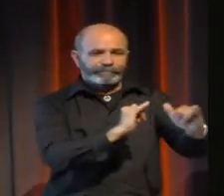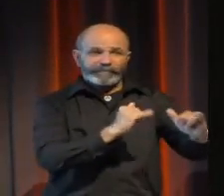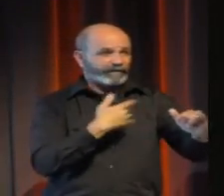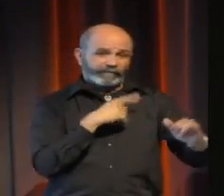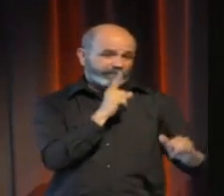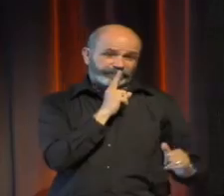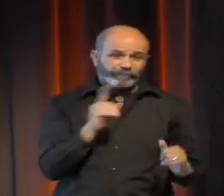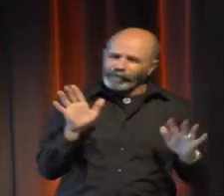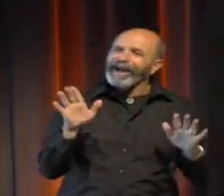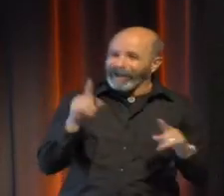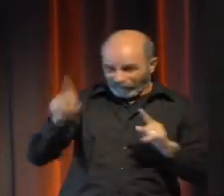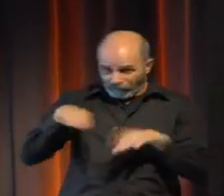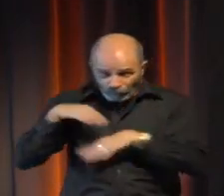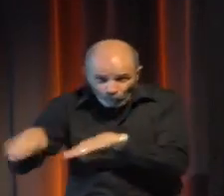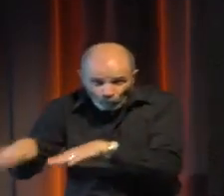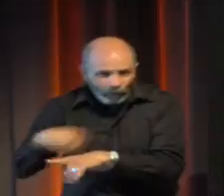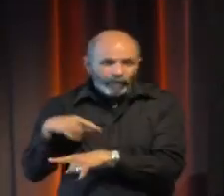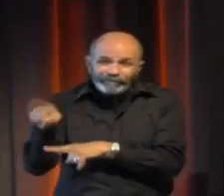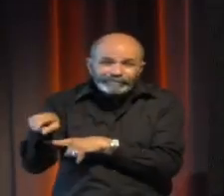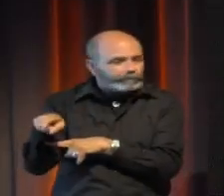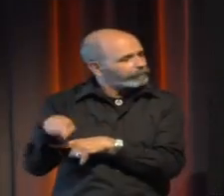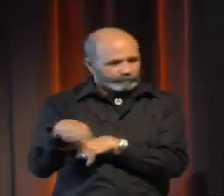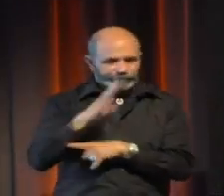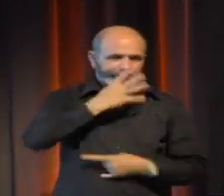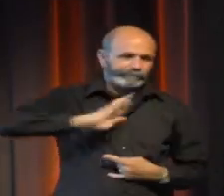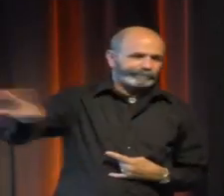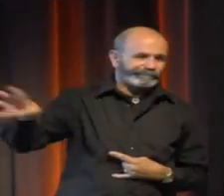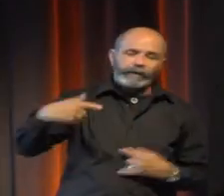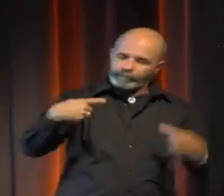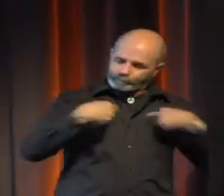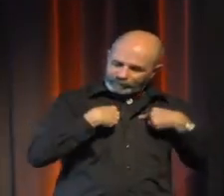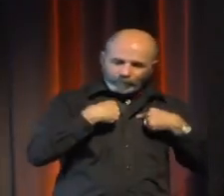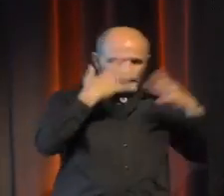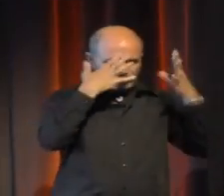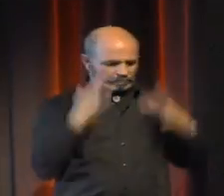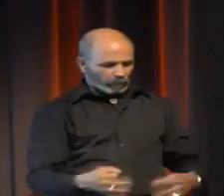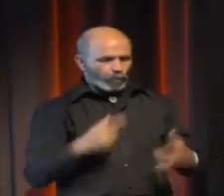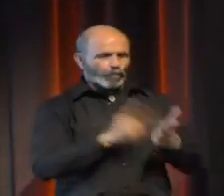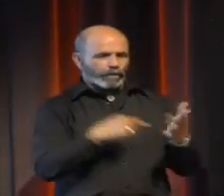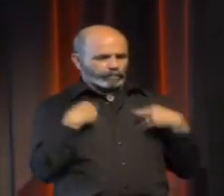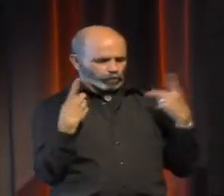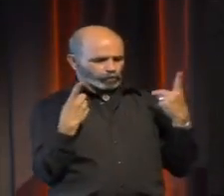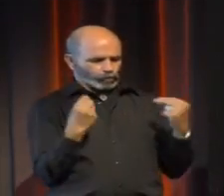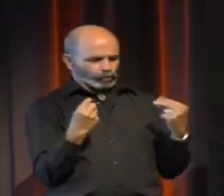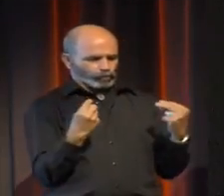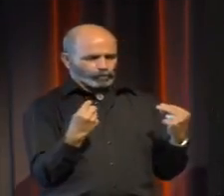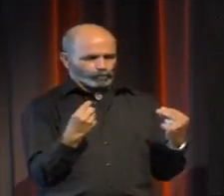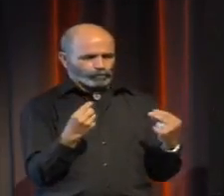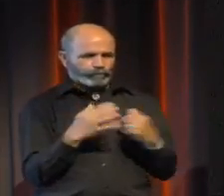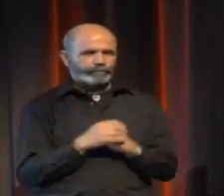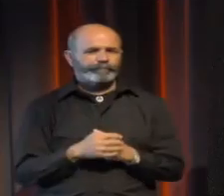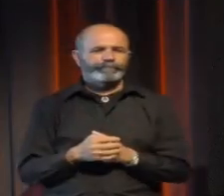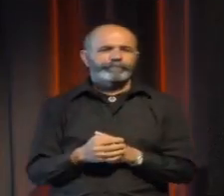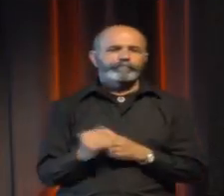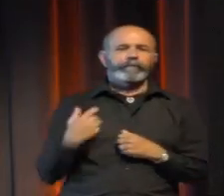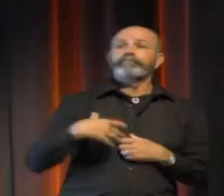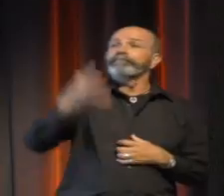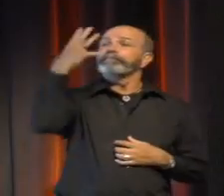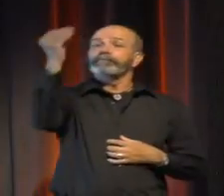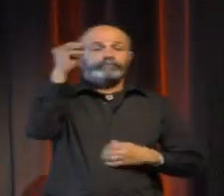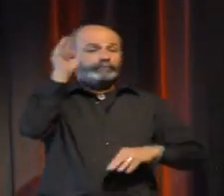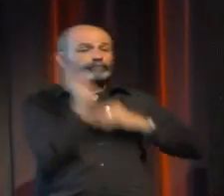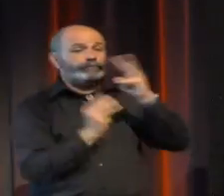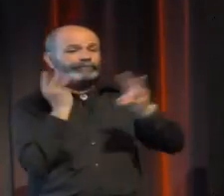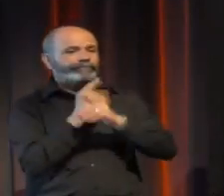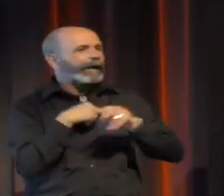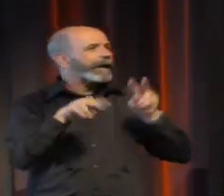tells us at face value because that's our only option. We're actually able to go out and experience what they're telling us and to